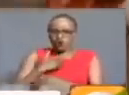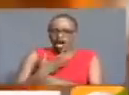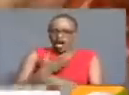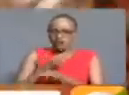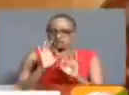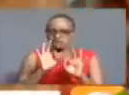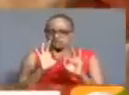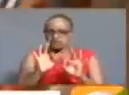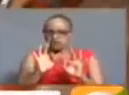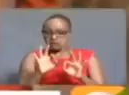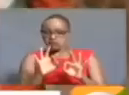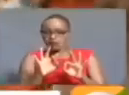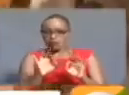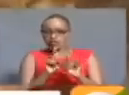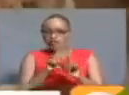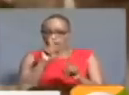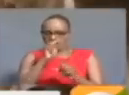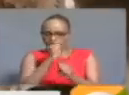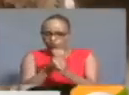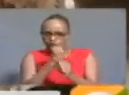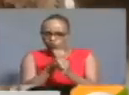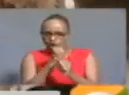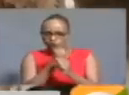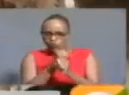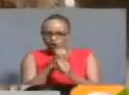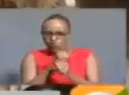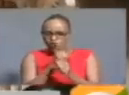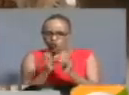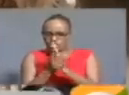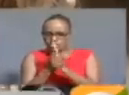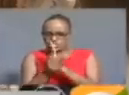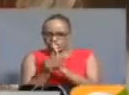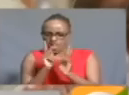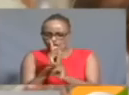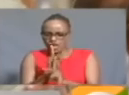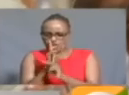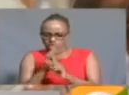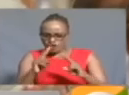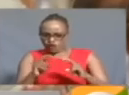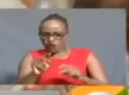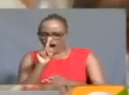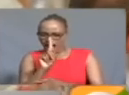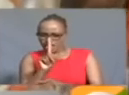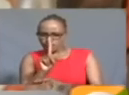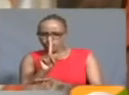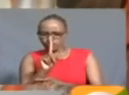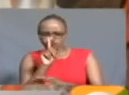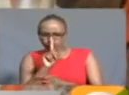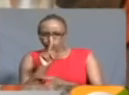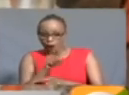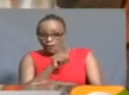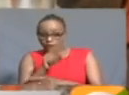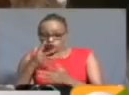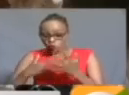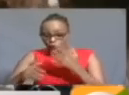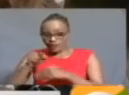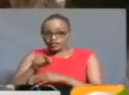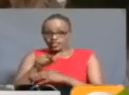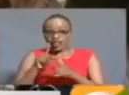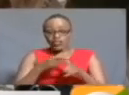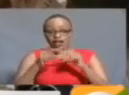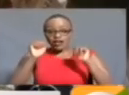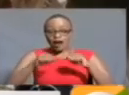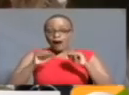krimu inayofaa, lazima afanye kazi hii kwa ustadi na umakini. Kosa dogo tu katika kuchanganya viwango vya dawa hizi